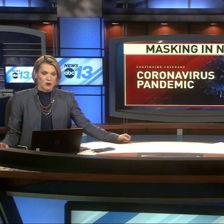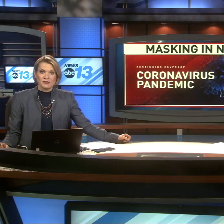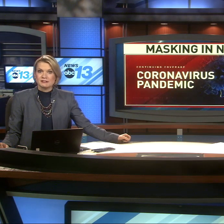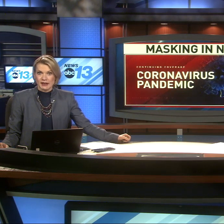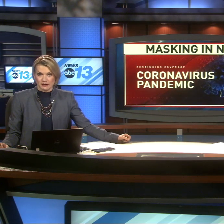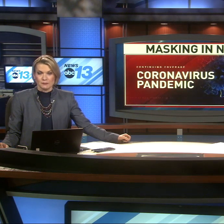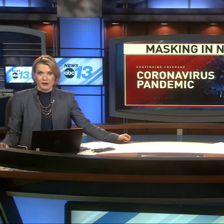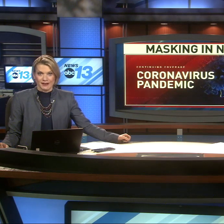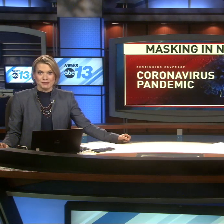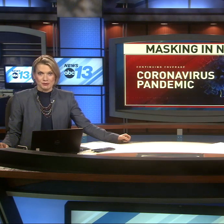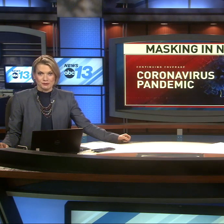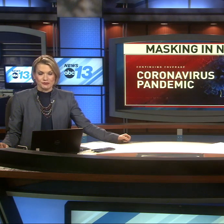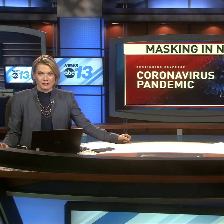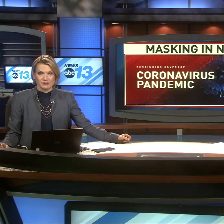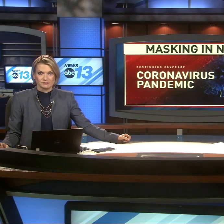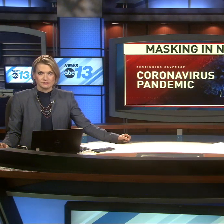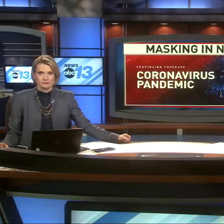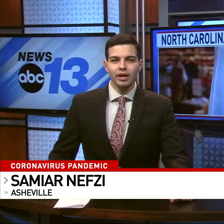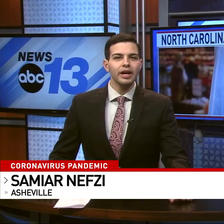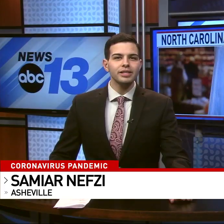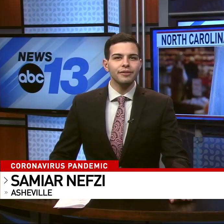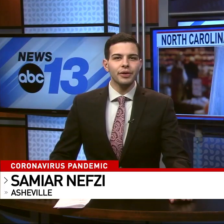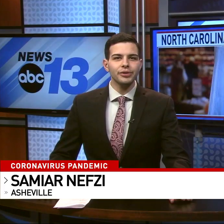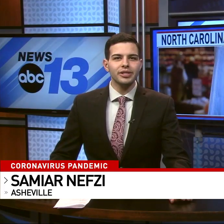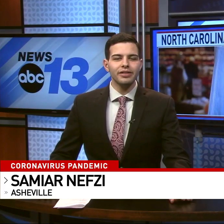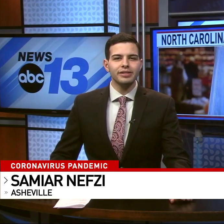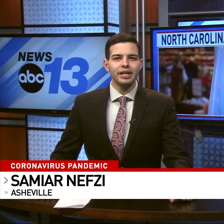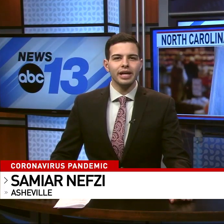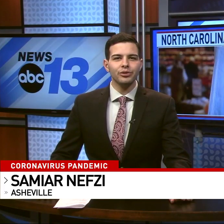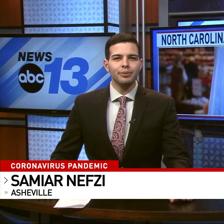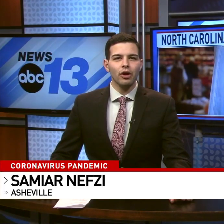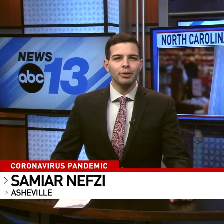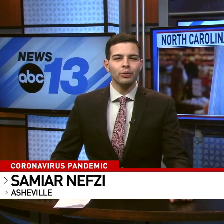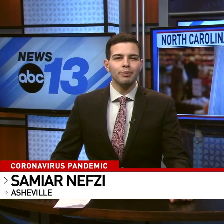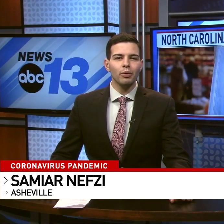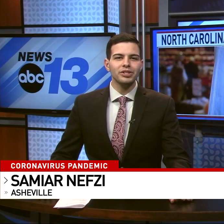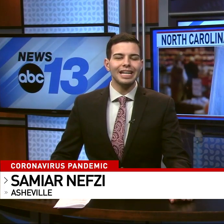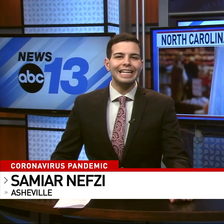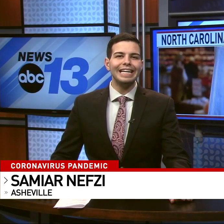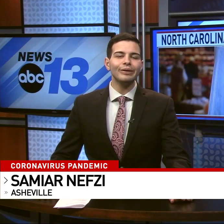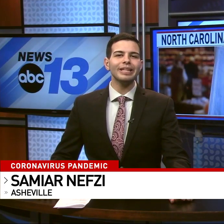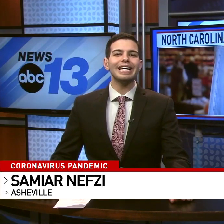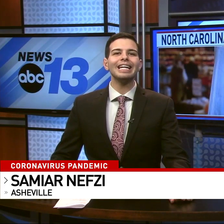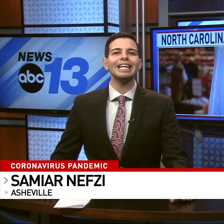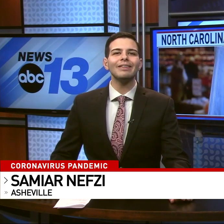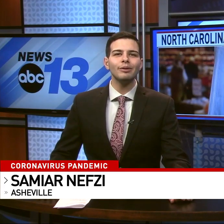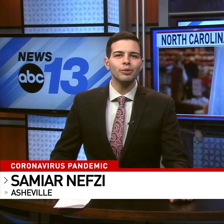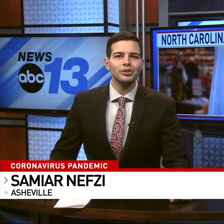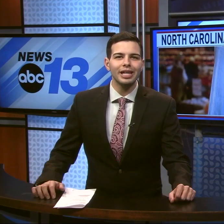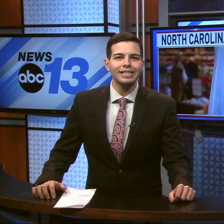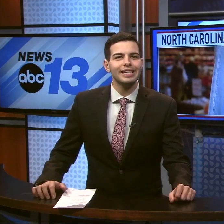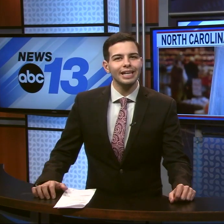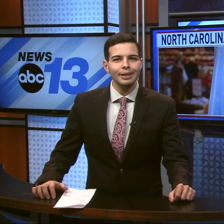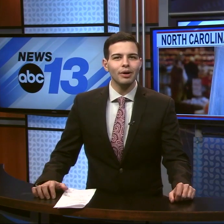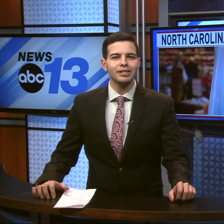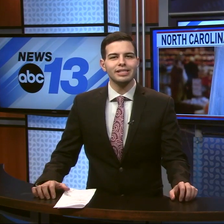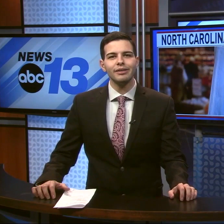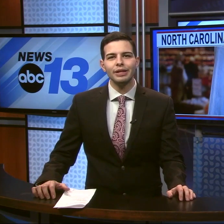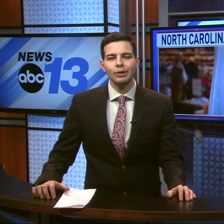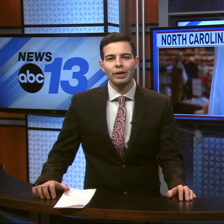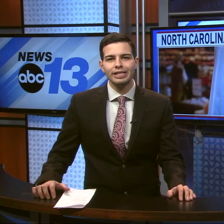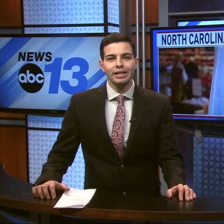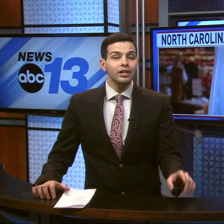has more on the data behind the move. As of Thursday, the state health department reports a nearly 11% daily